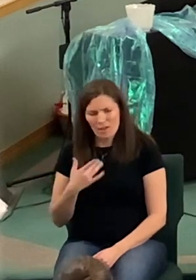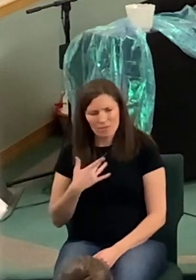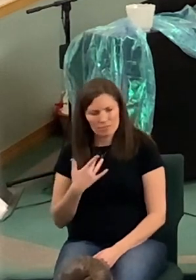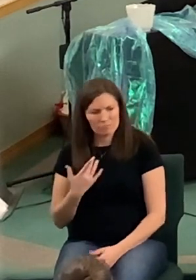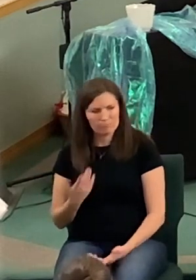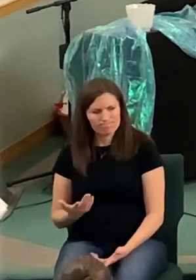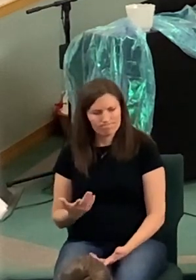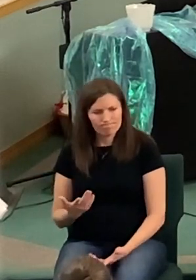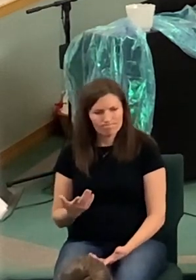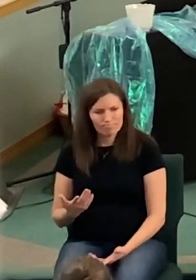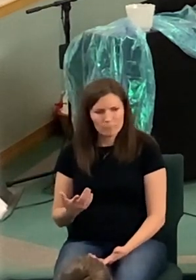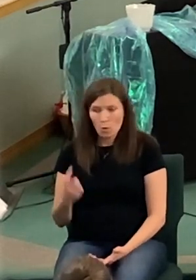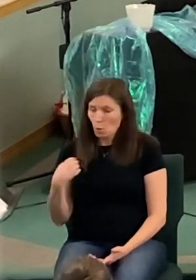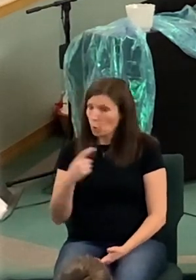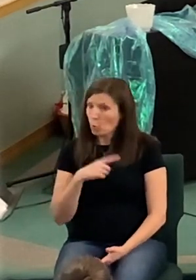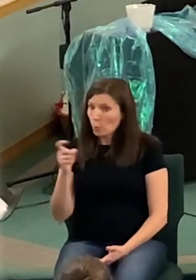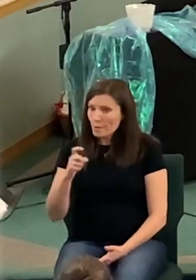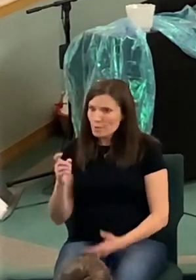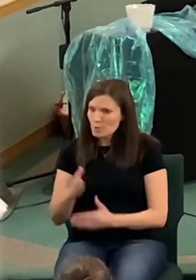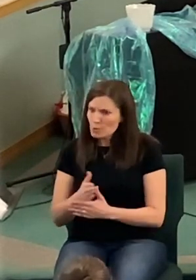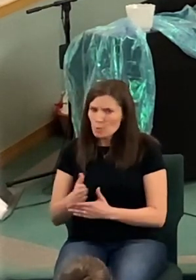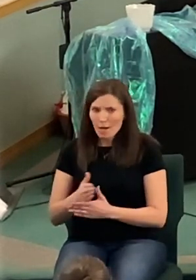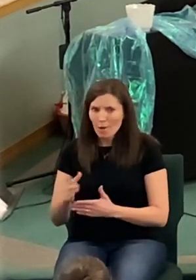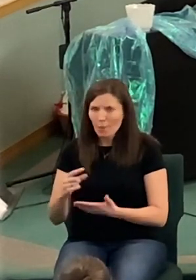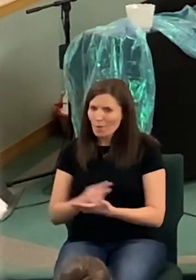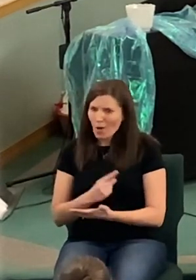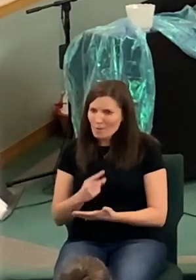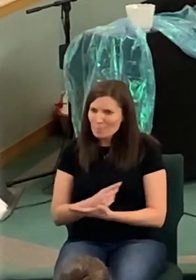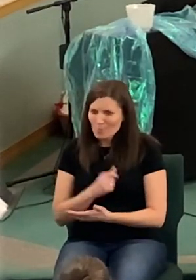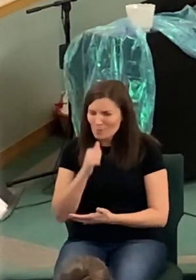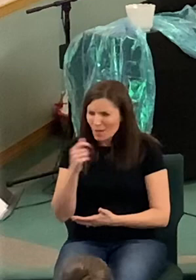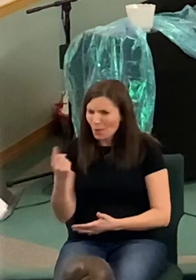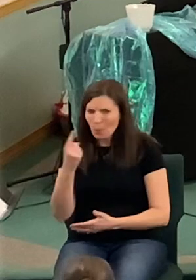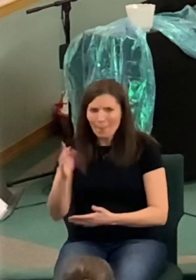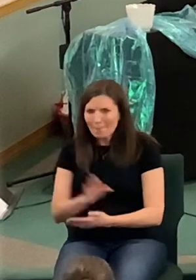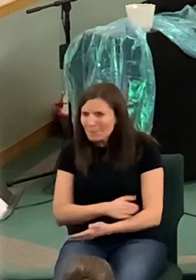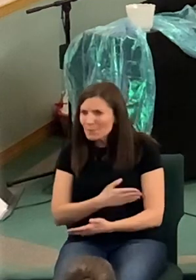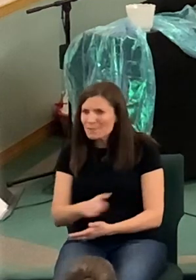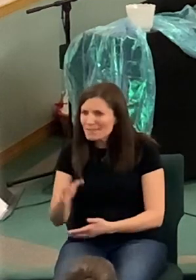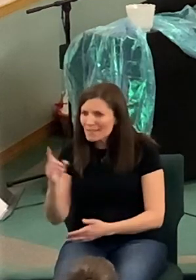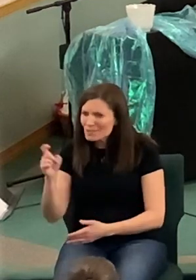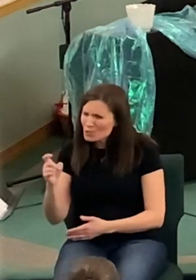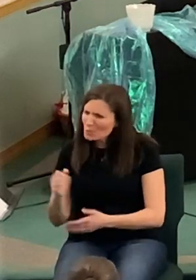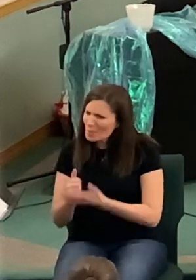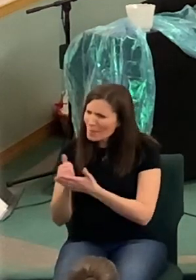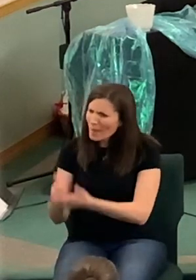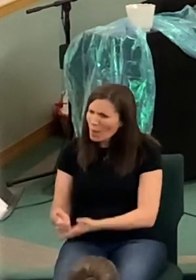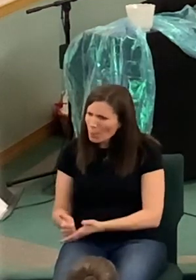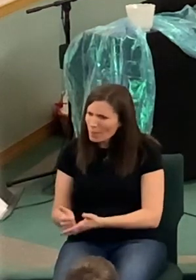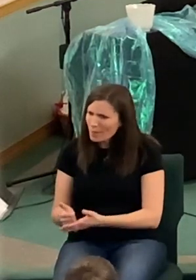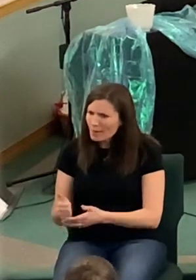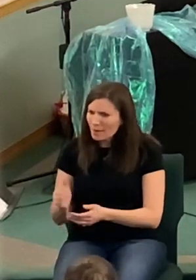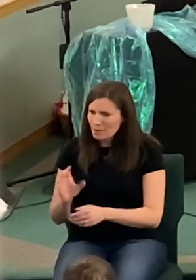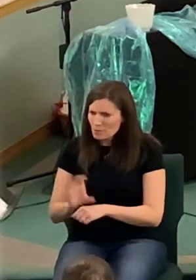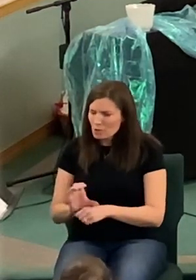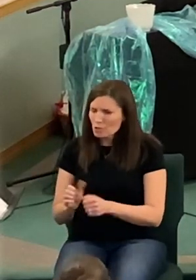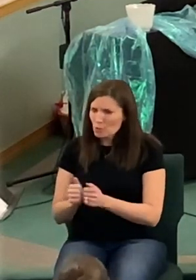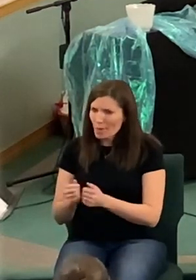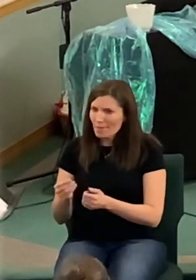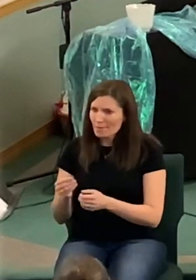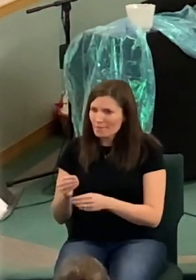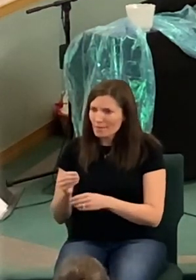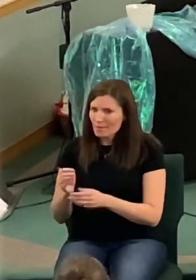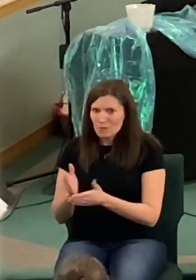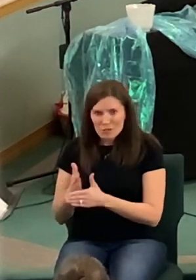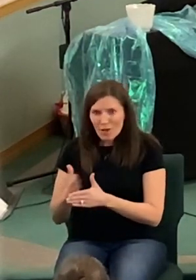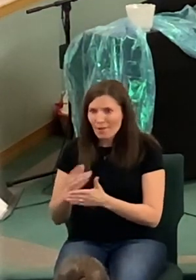sharing the gospel in our town in Dublin, Ireland? Shouldn't we be helping our church with evangelism?